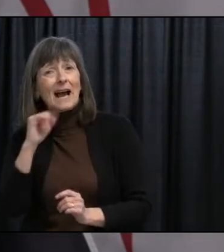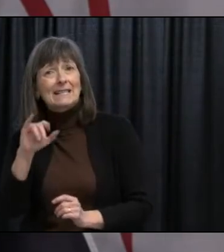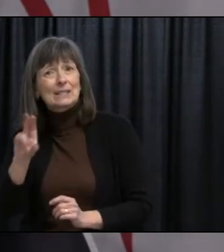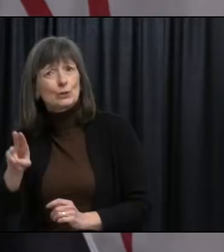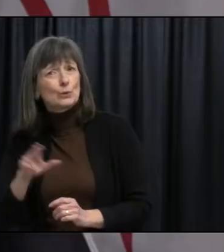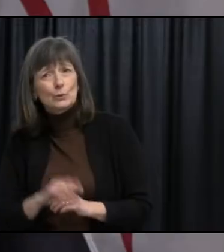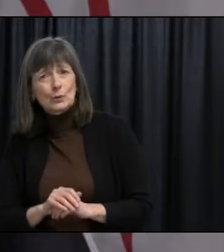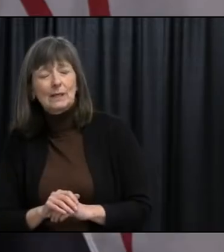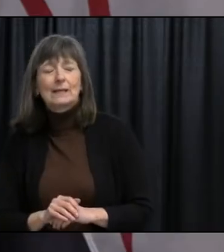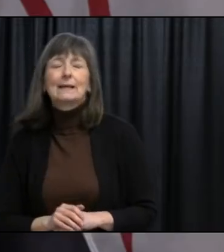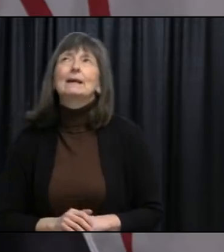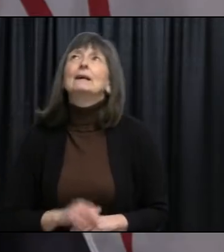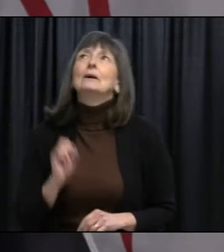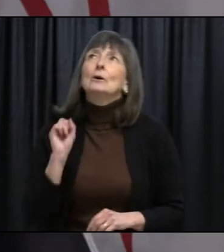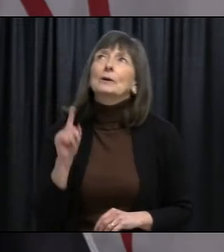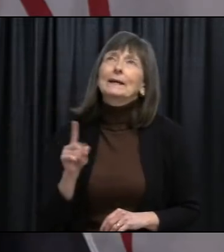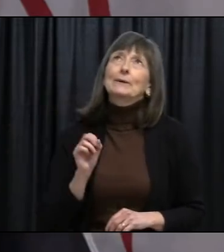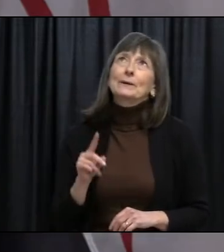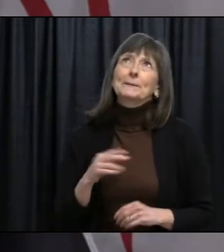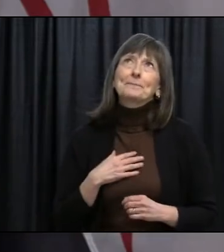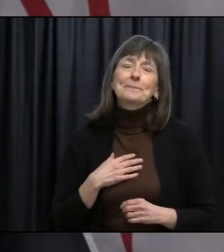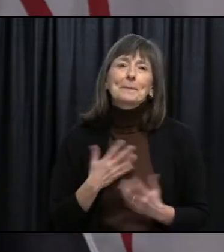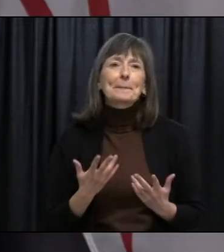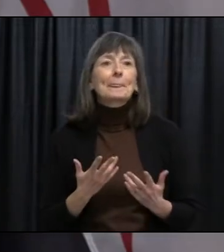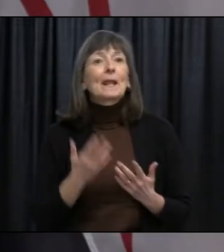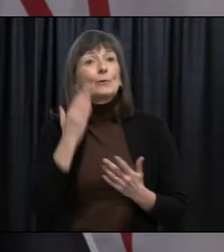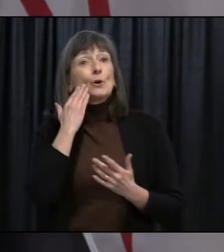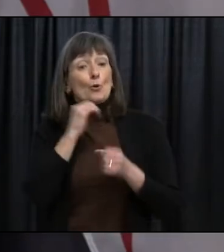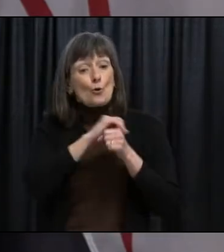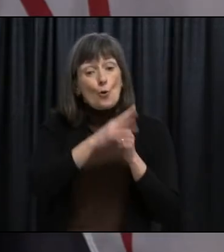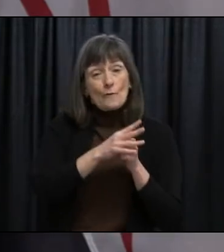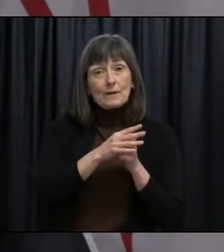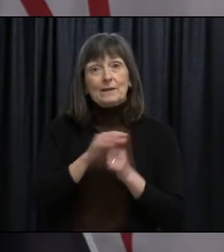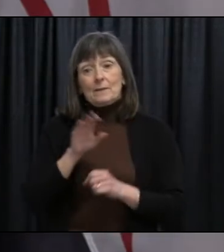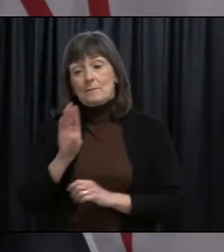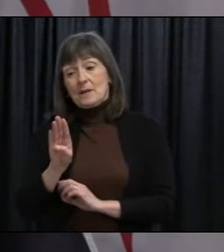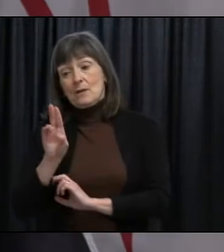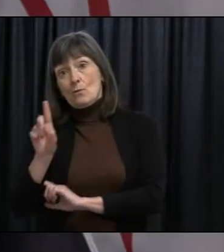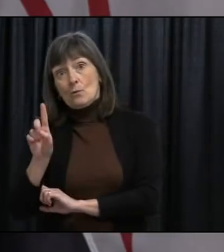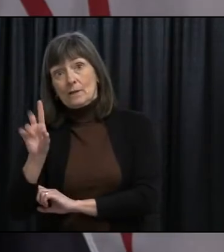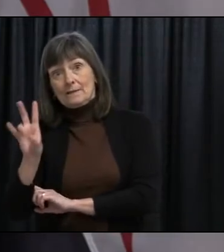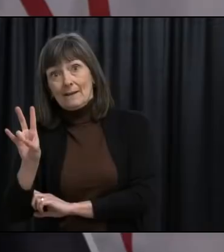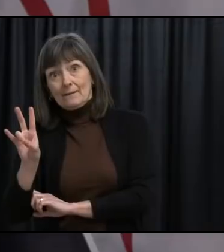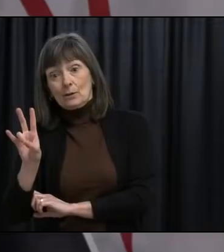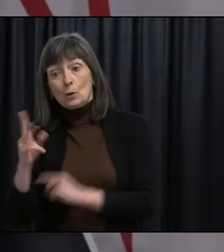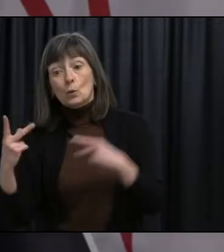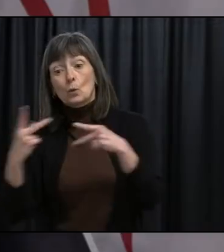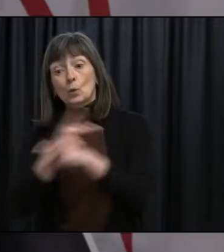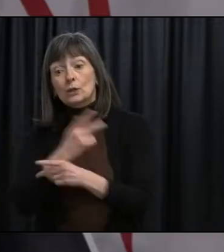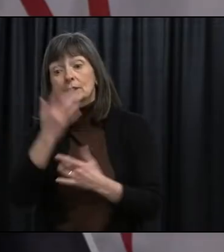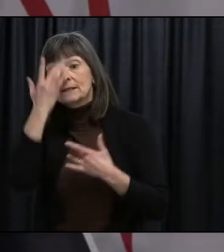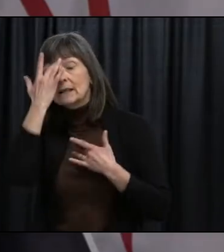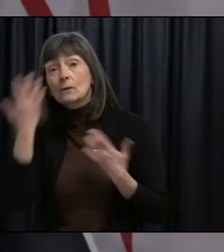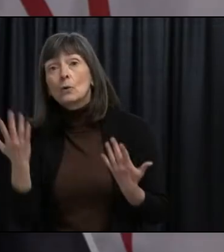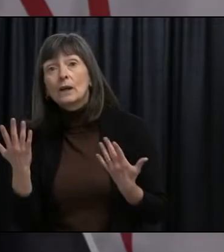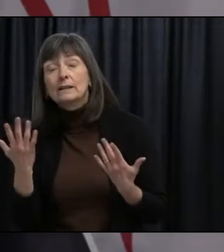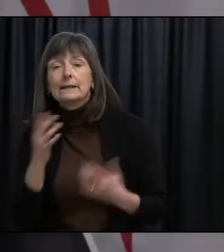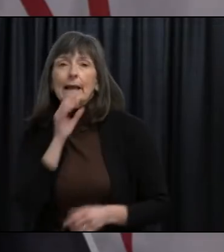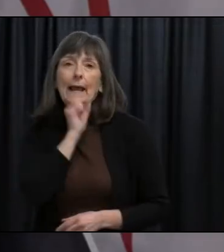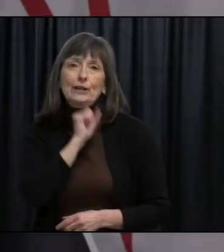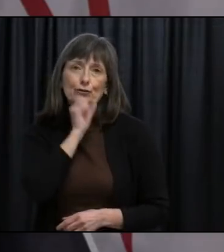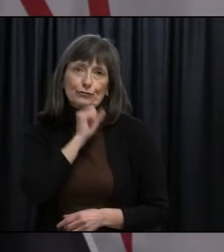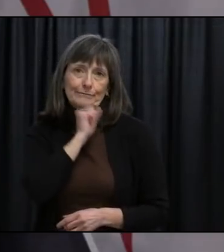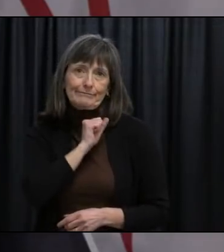COVID-19 and B117 and many of the other variants is that age is your biggest risk factor, right? So the older you are, the more at risk you are for